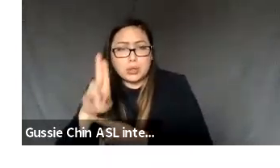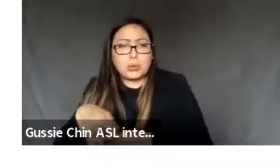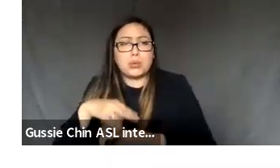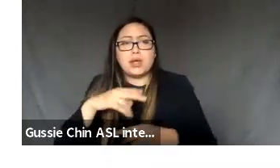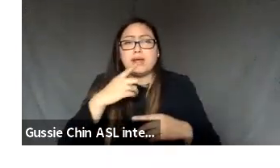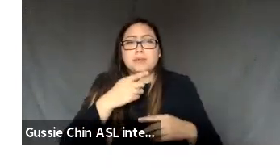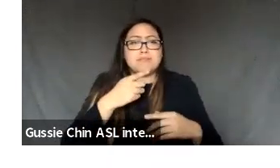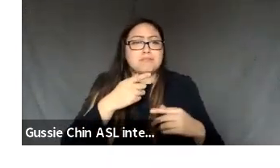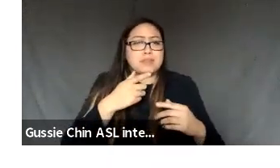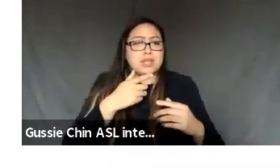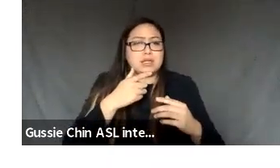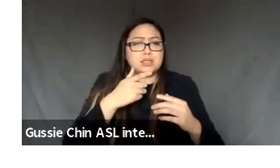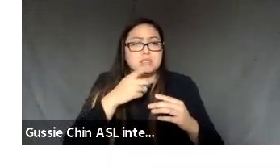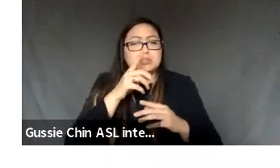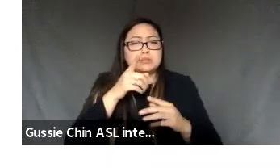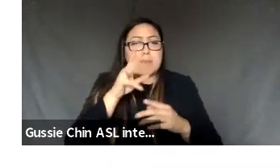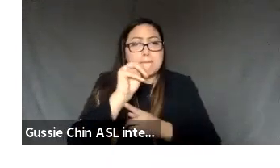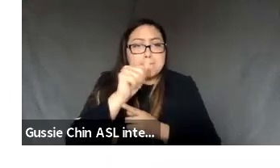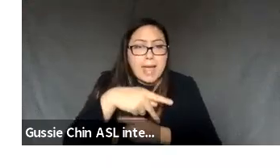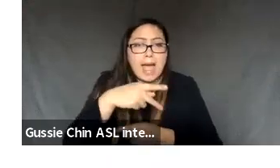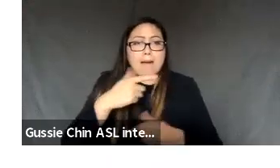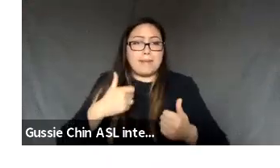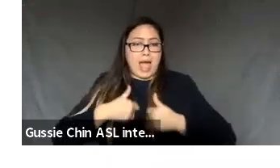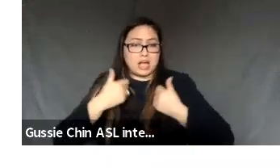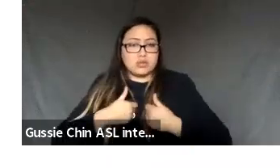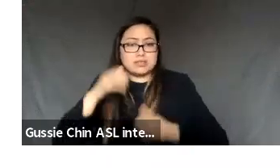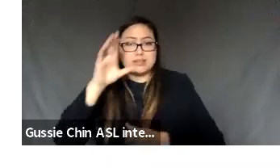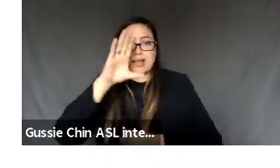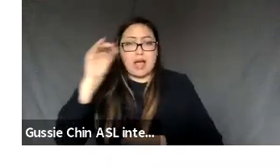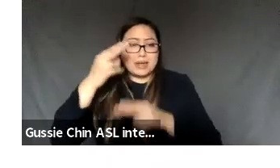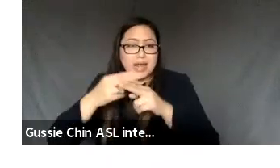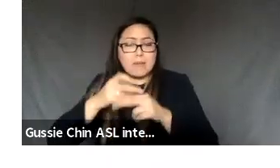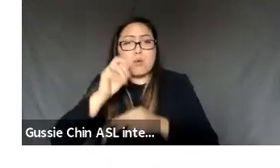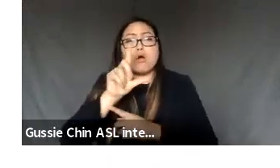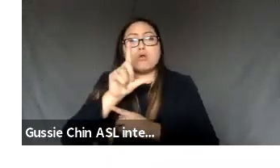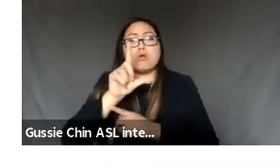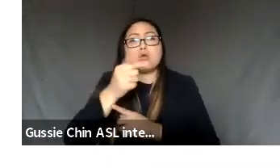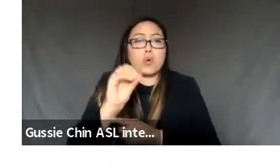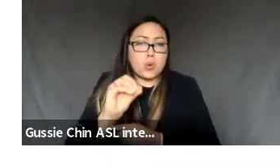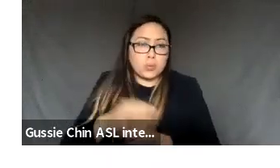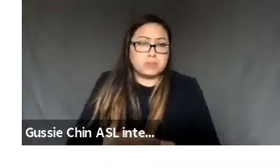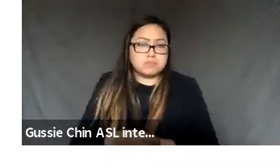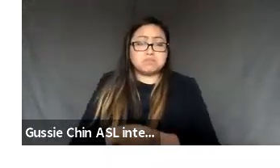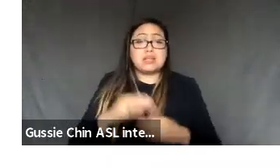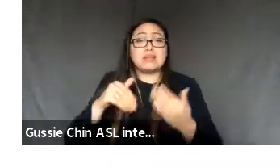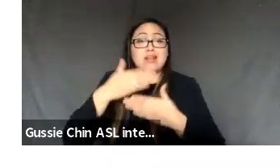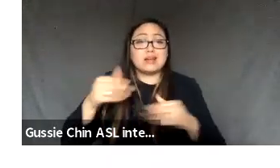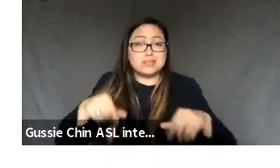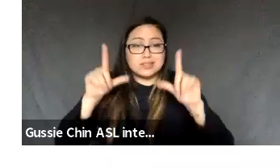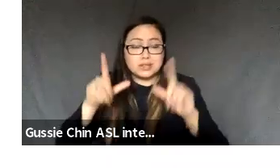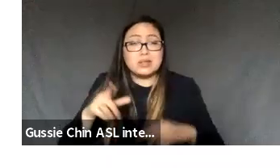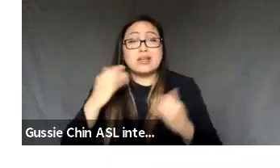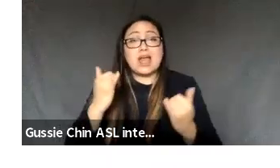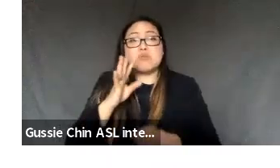address, or a company name or a logo. Moving on to the next slide. The next slide further talks about those